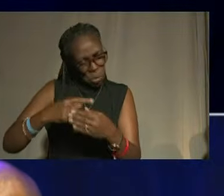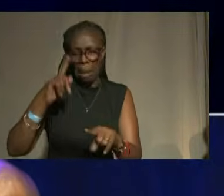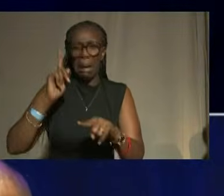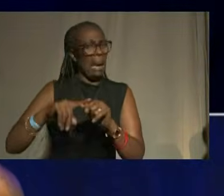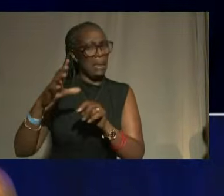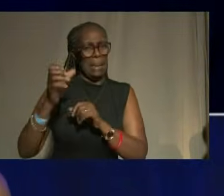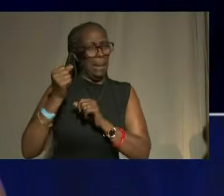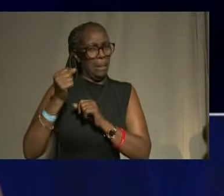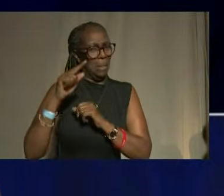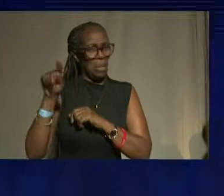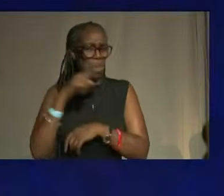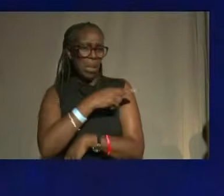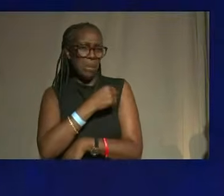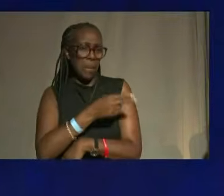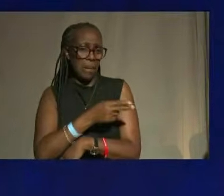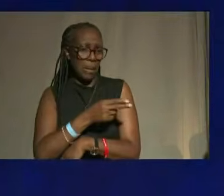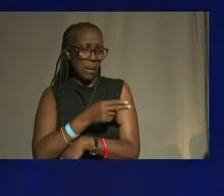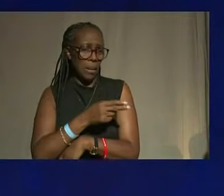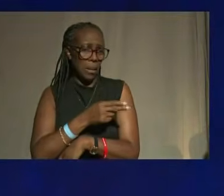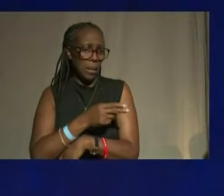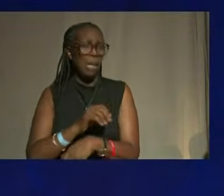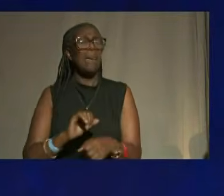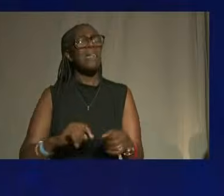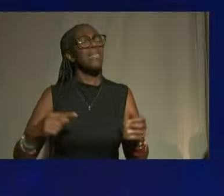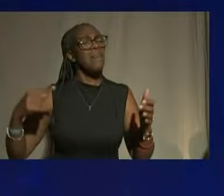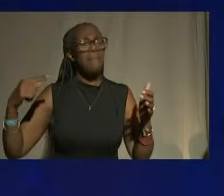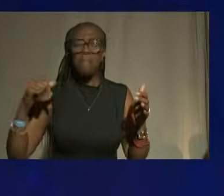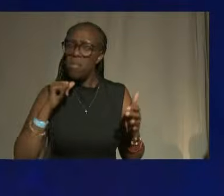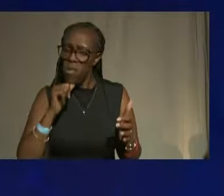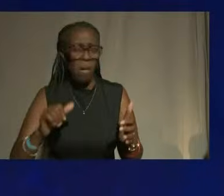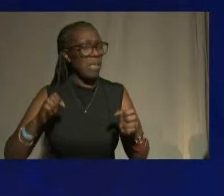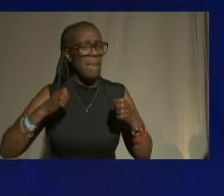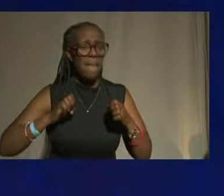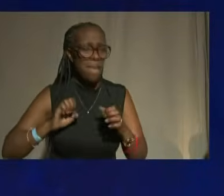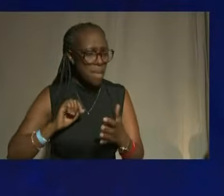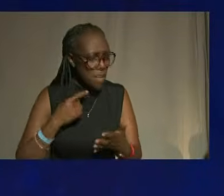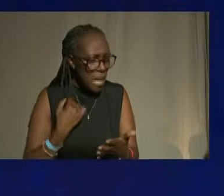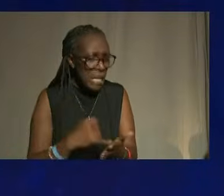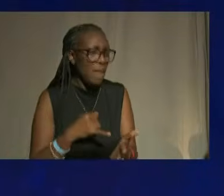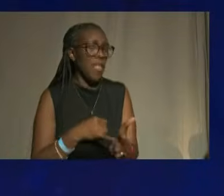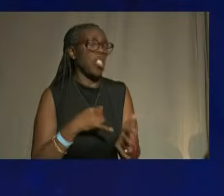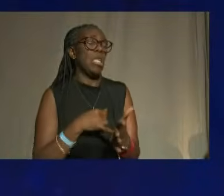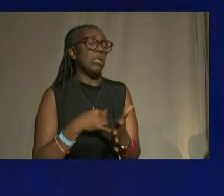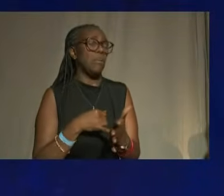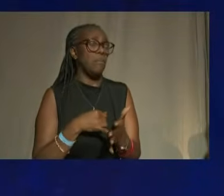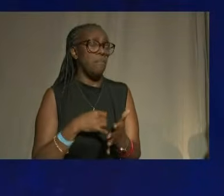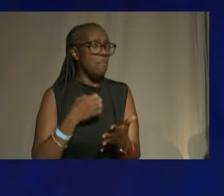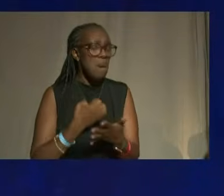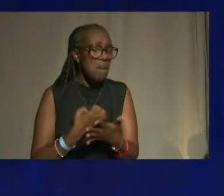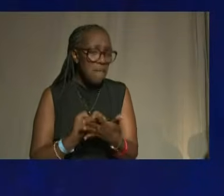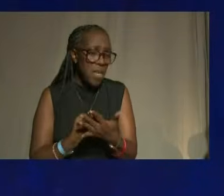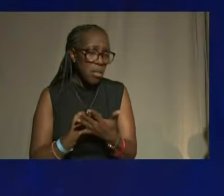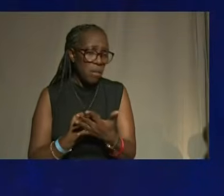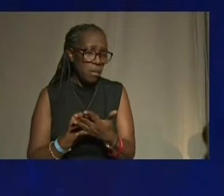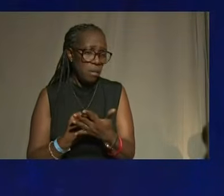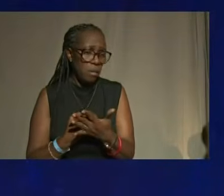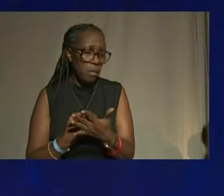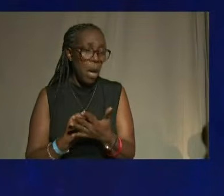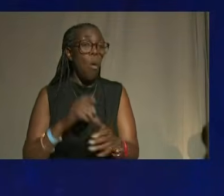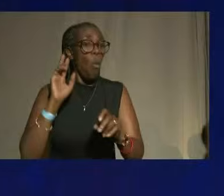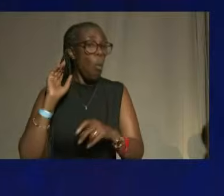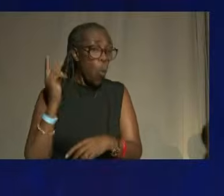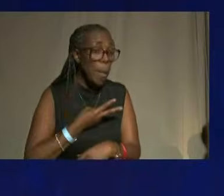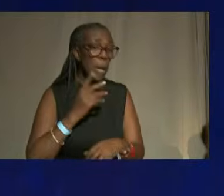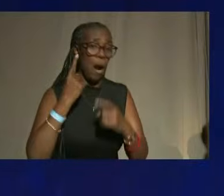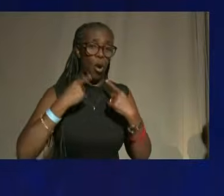money we have spent. It is the inefficiency of the Jamaica Labour Party why we are here. We are going to ensure the